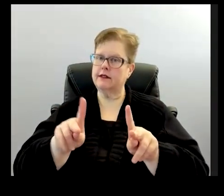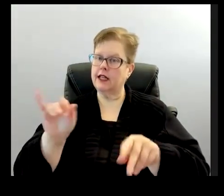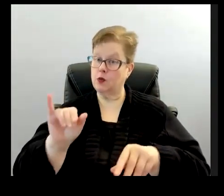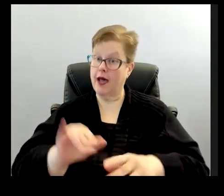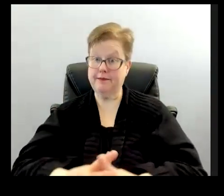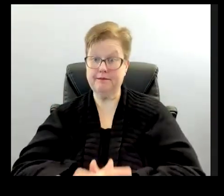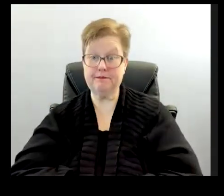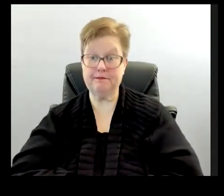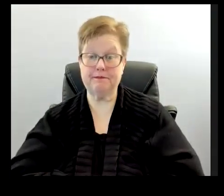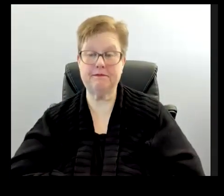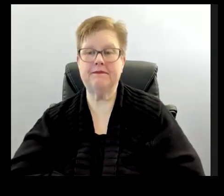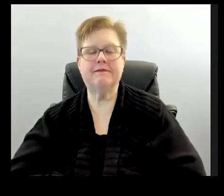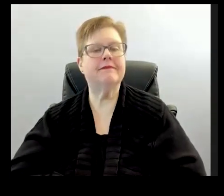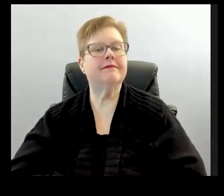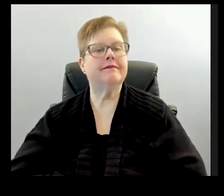well.